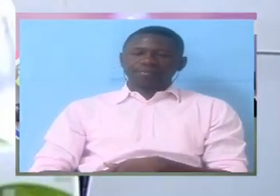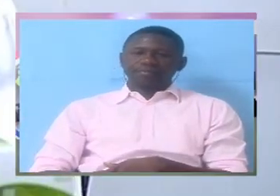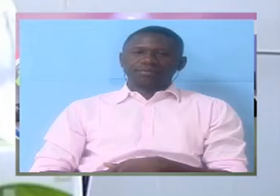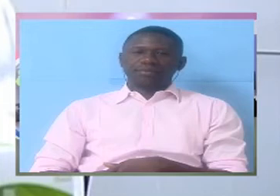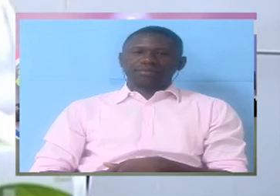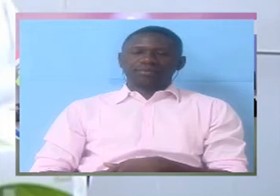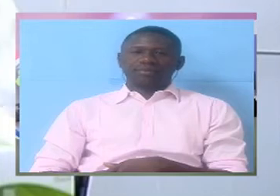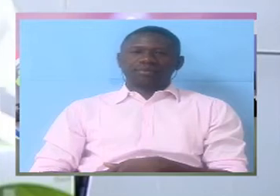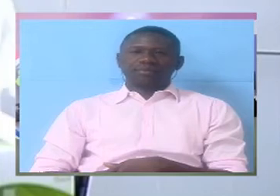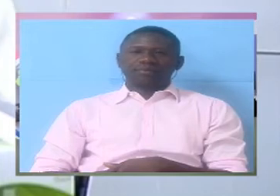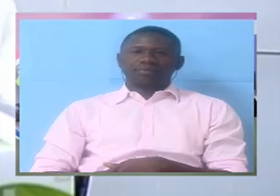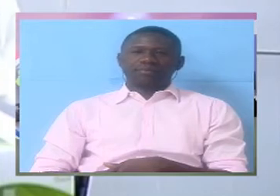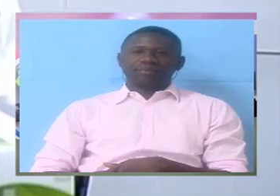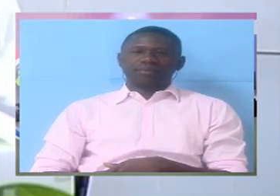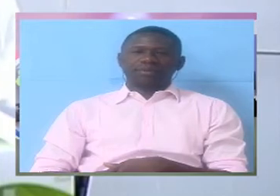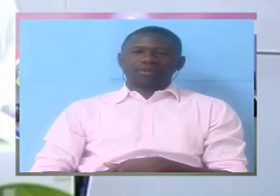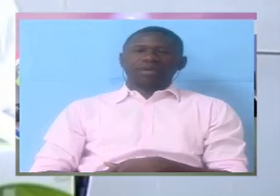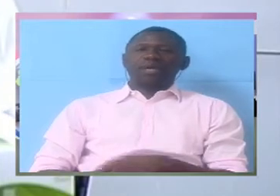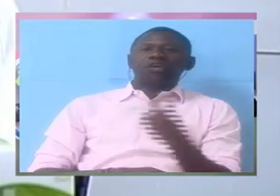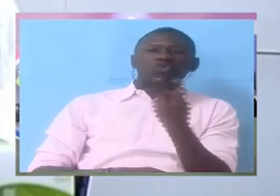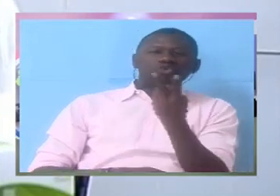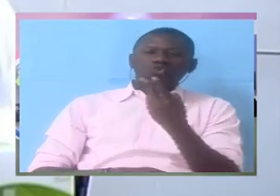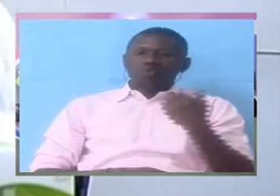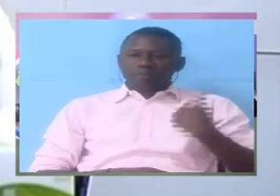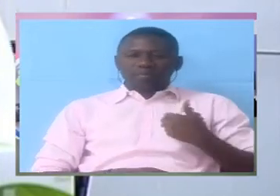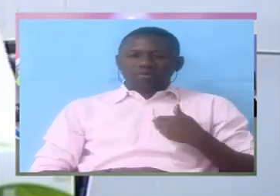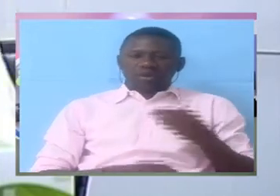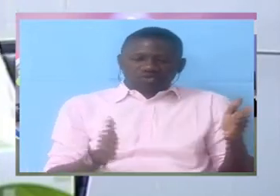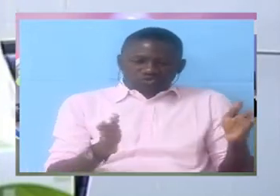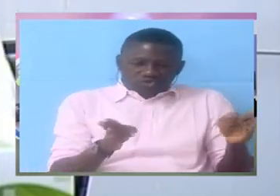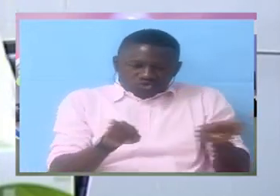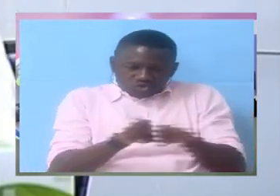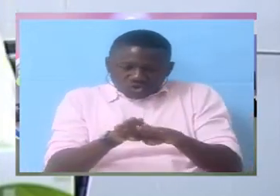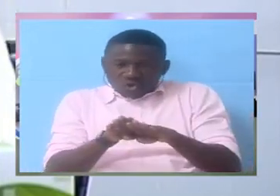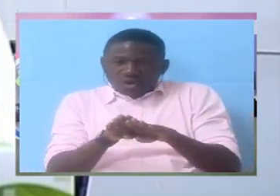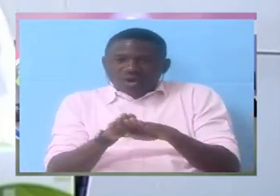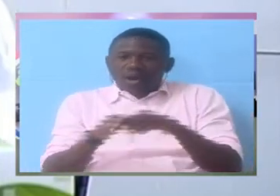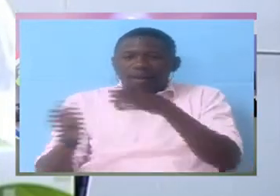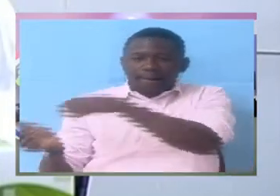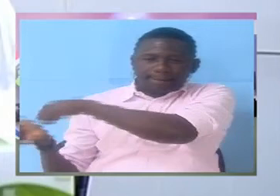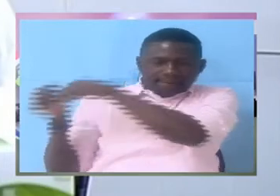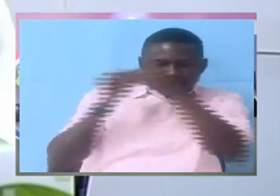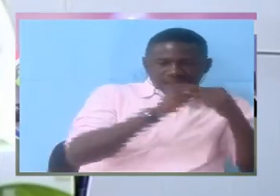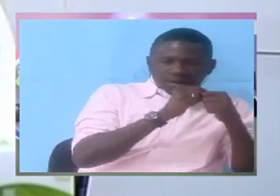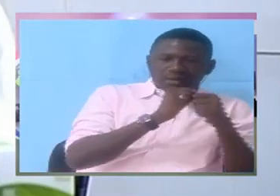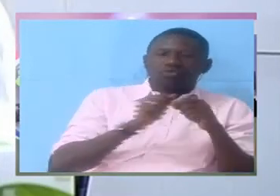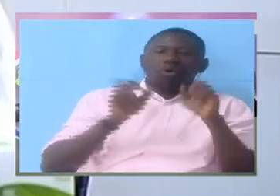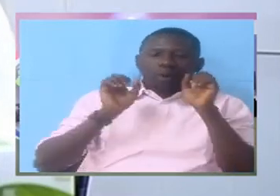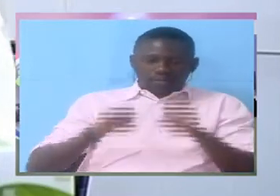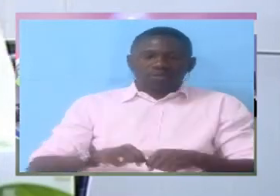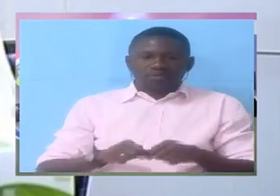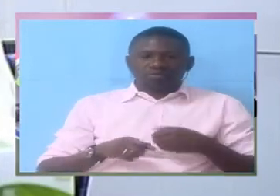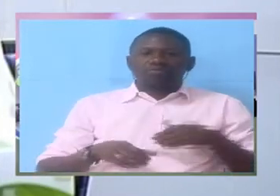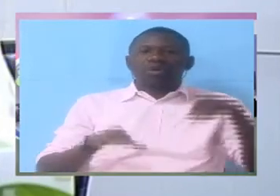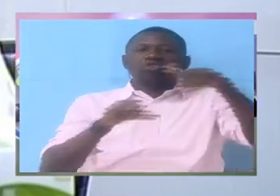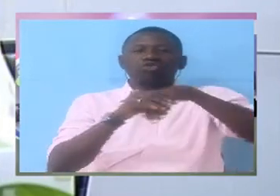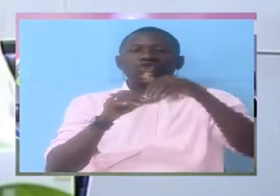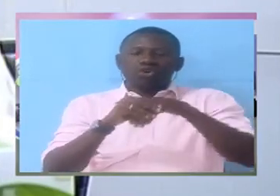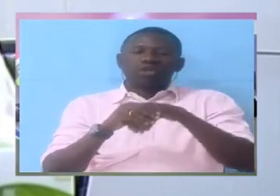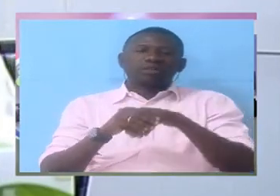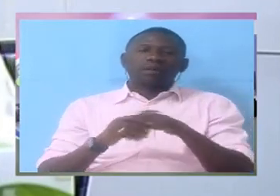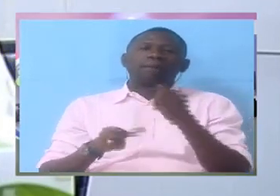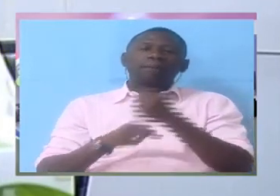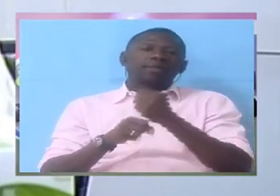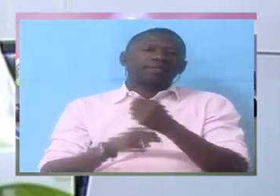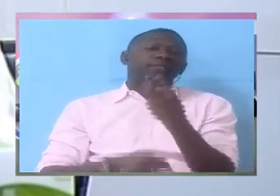The two of them had to tuck their beds. Mo fula sotonta yela larangolu nakindi nyobala. So I was sleeping with them. So no